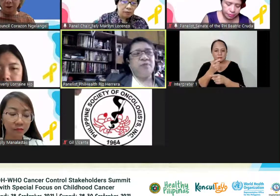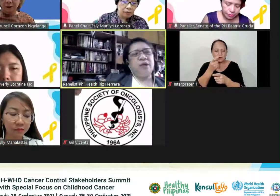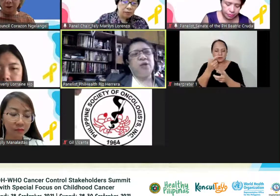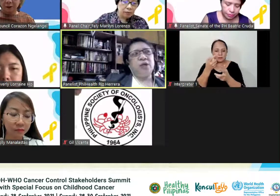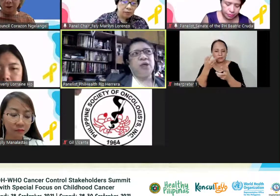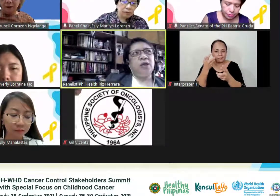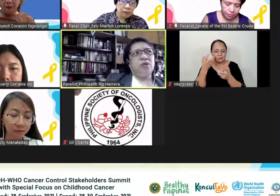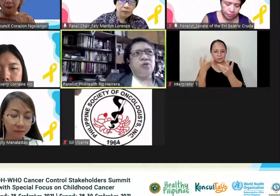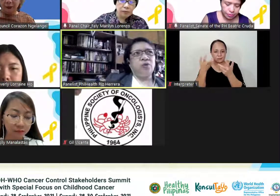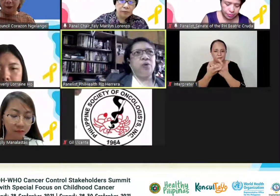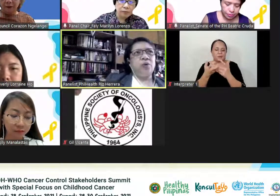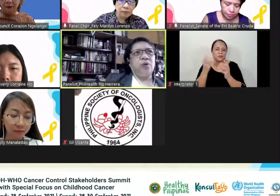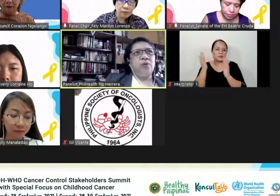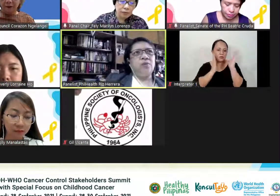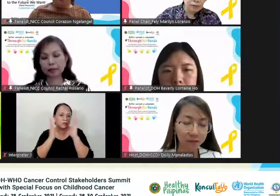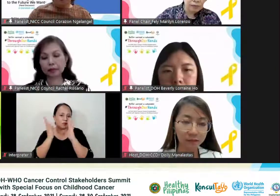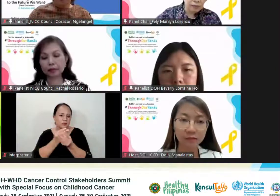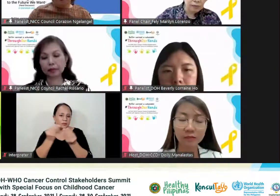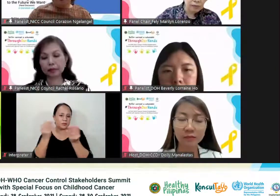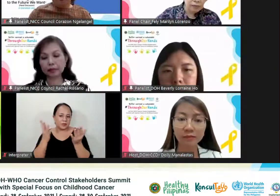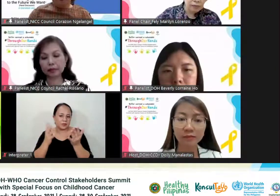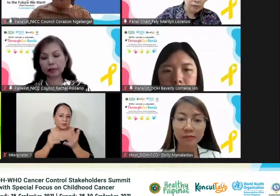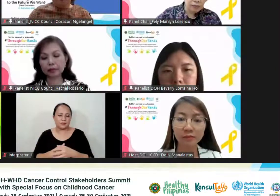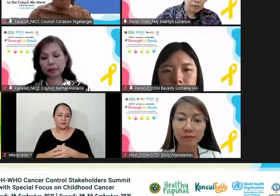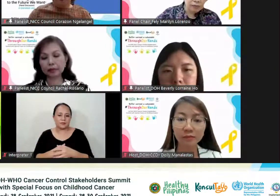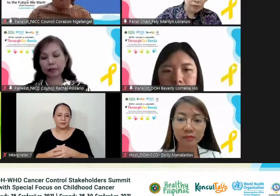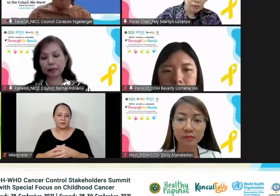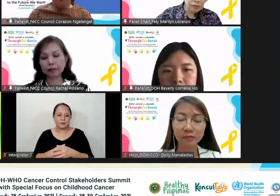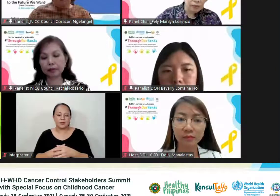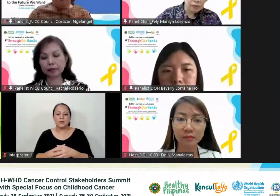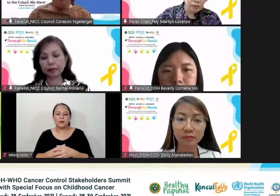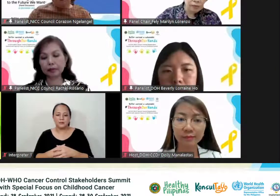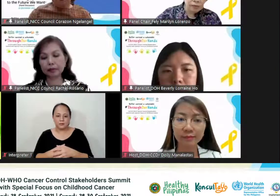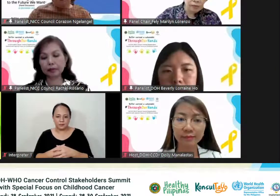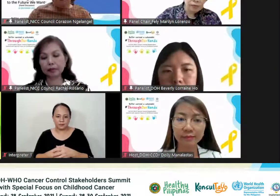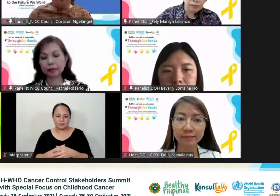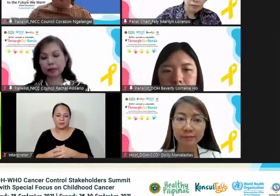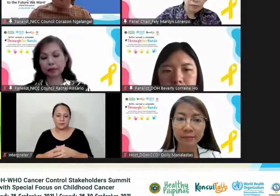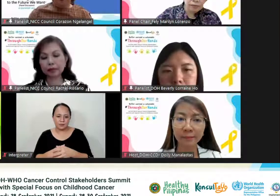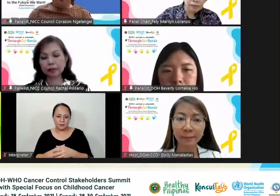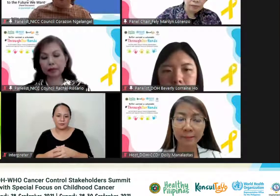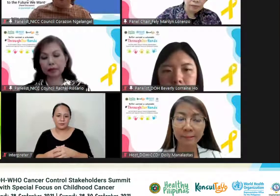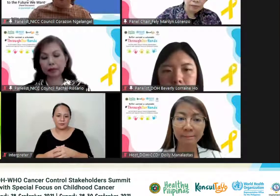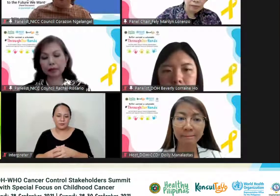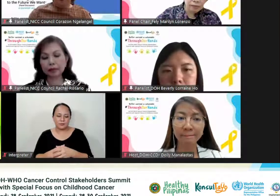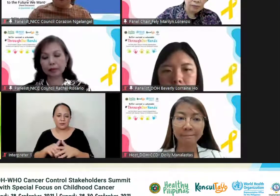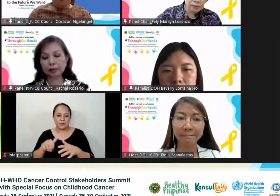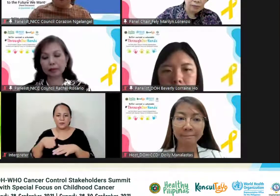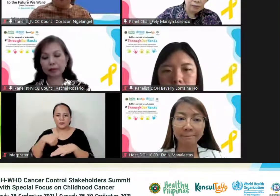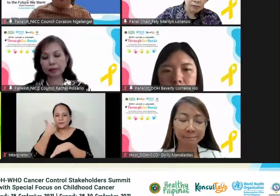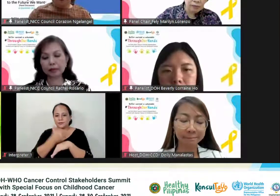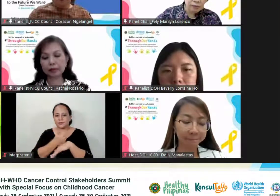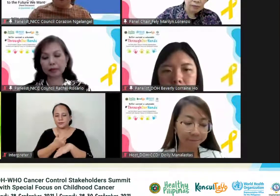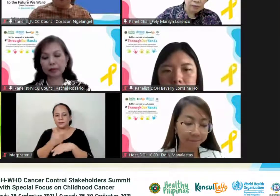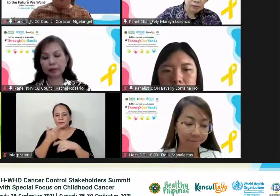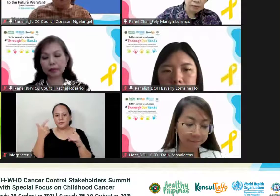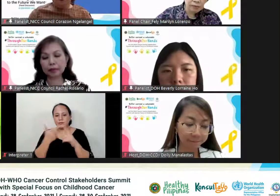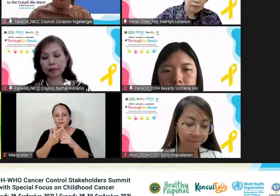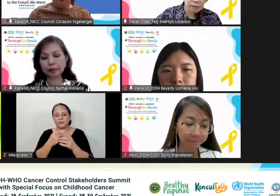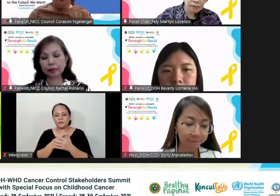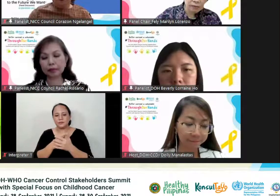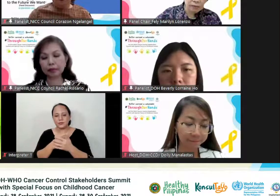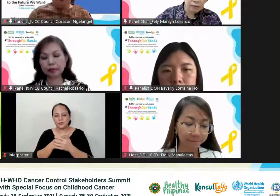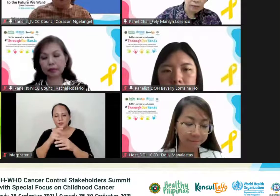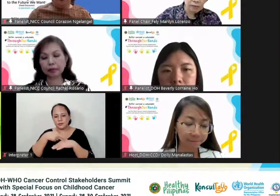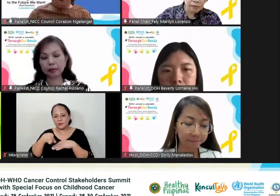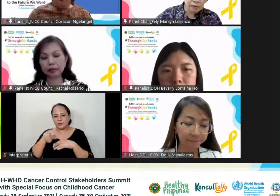service provider. So enabling that setup and ensuring that the referral system and